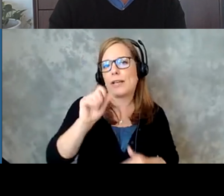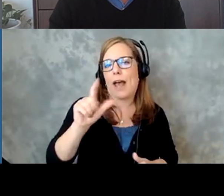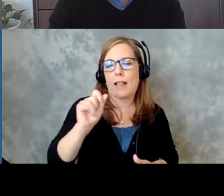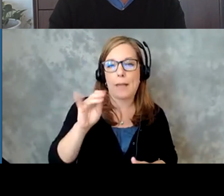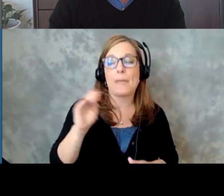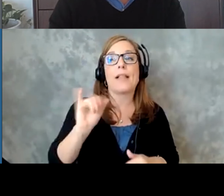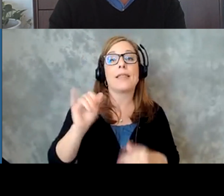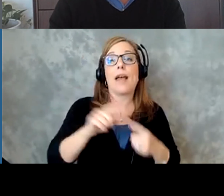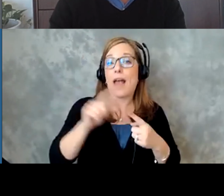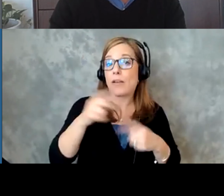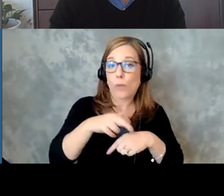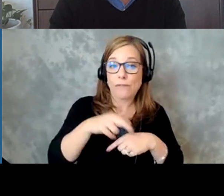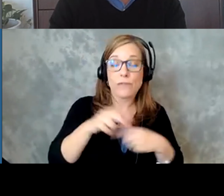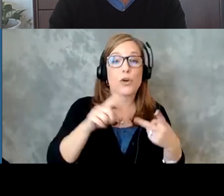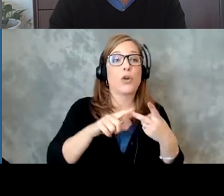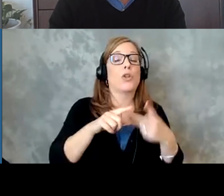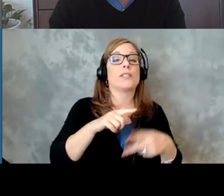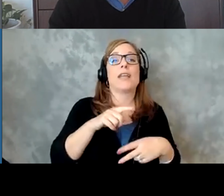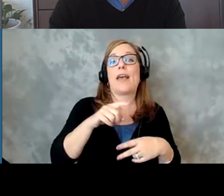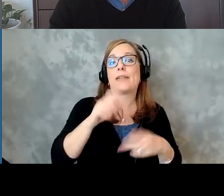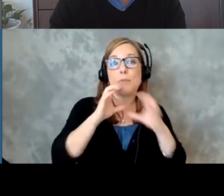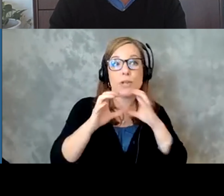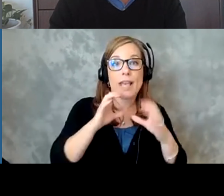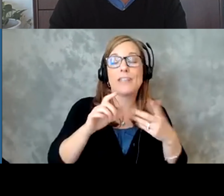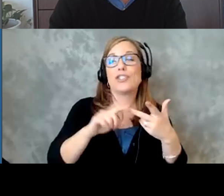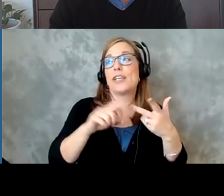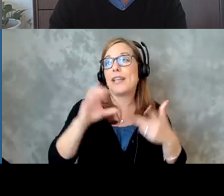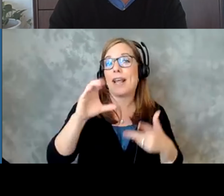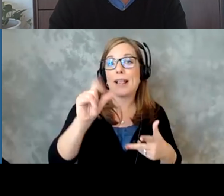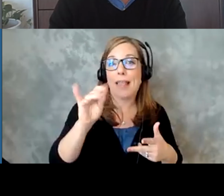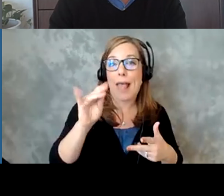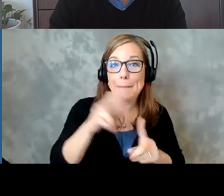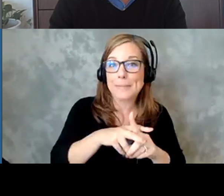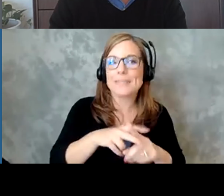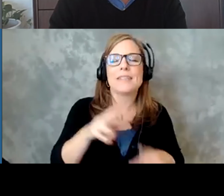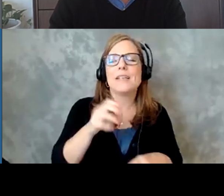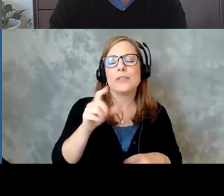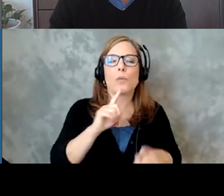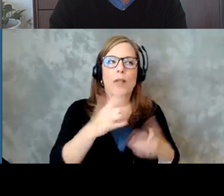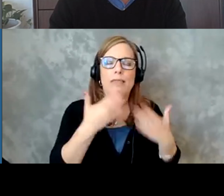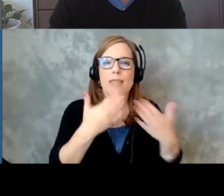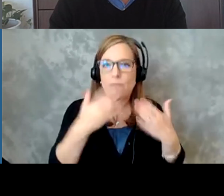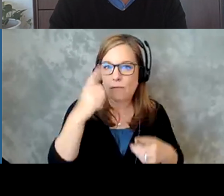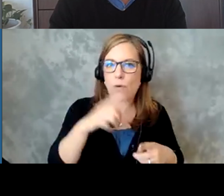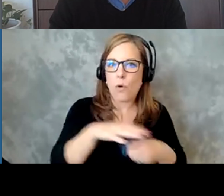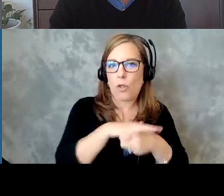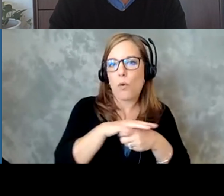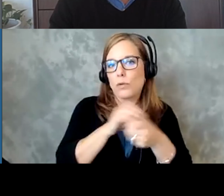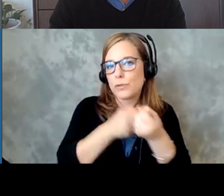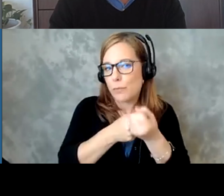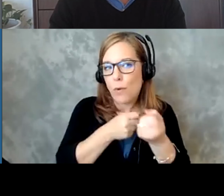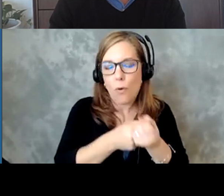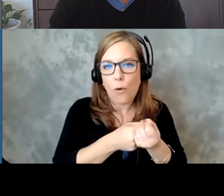communications and claims. And so we're very, thankful for the local support. Also